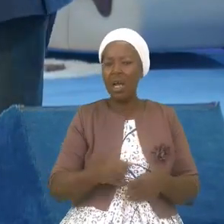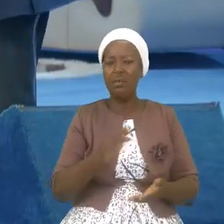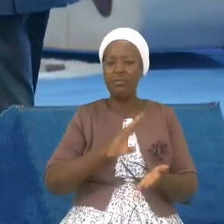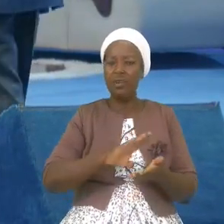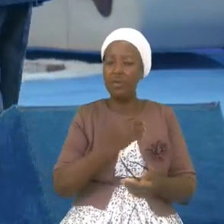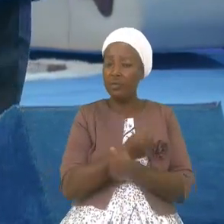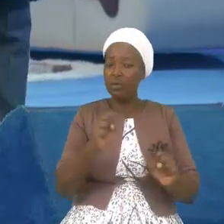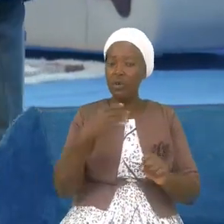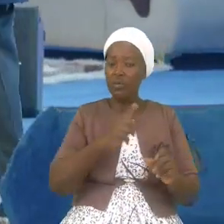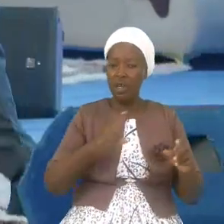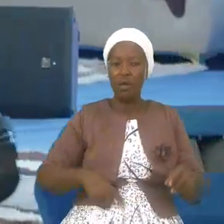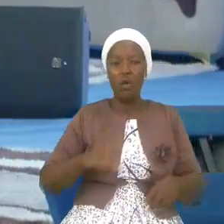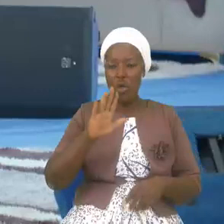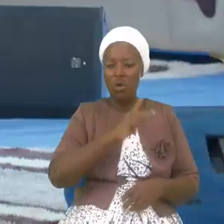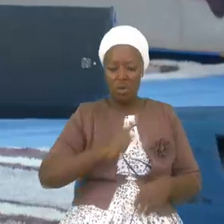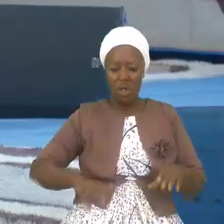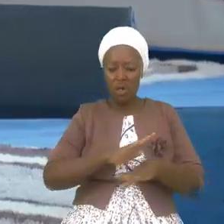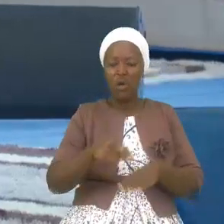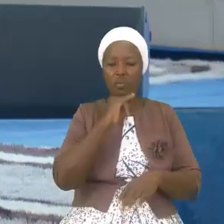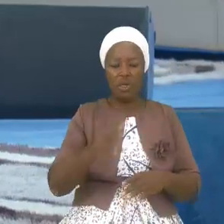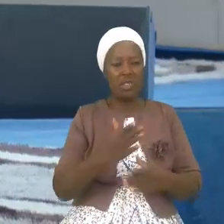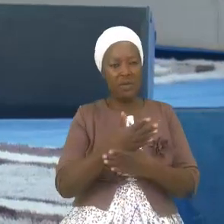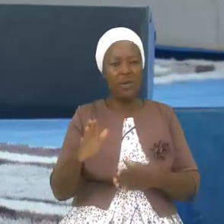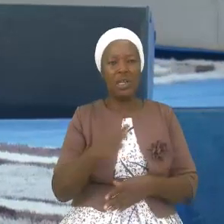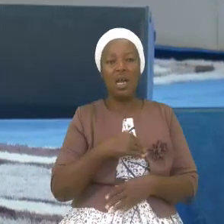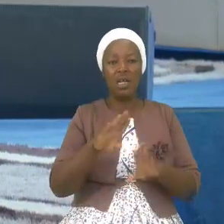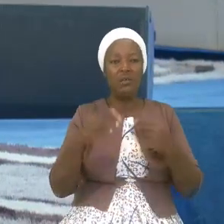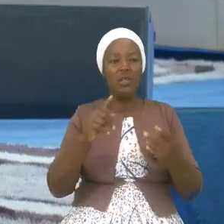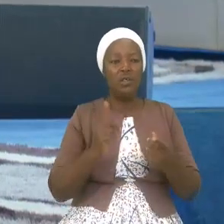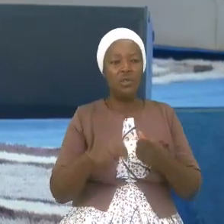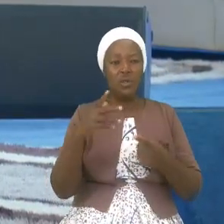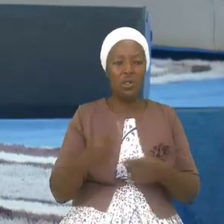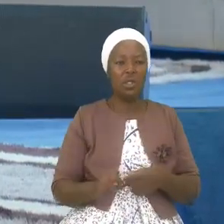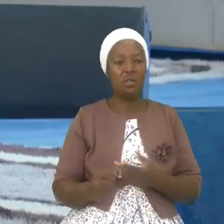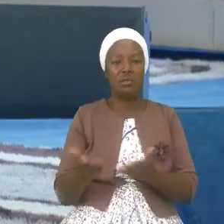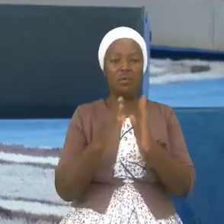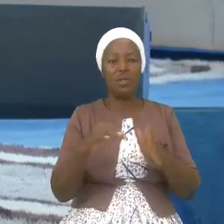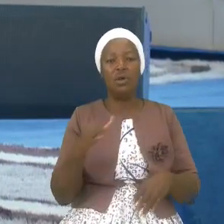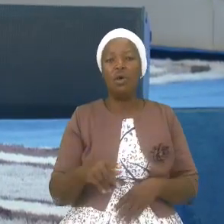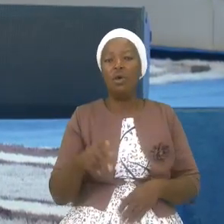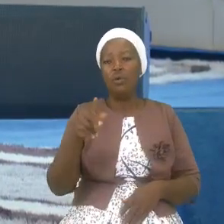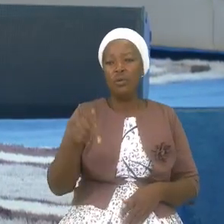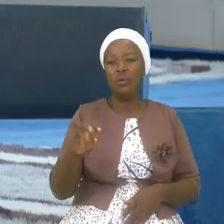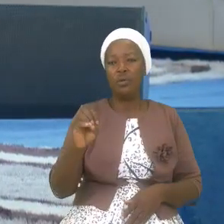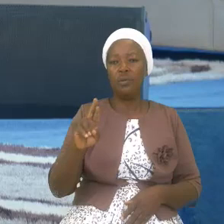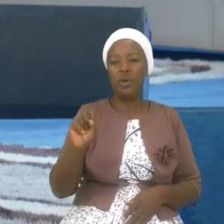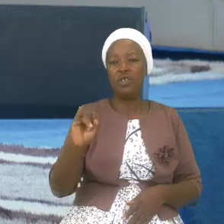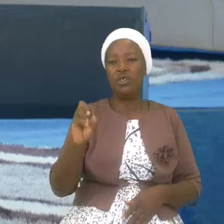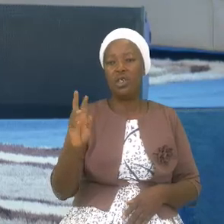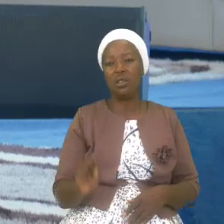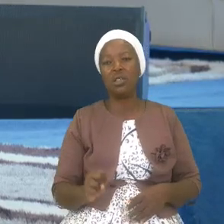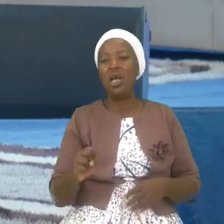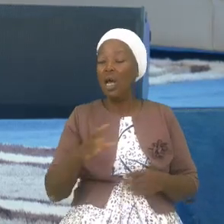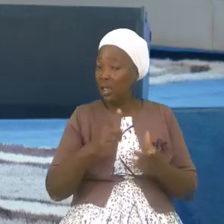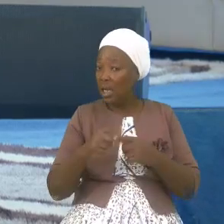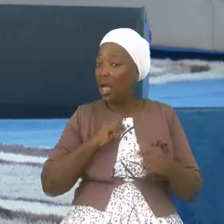the Persians. That's what we are looking at today. And I pray, as you cook up with Christ, as you link up with Christ,